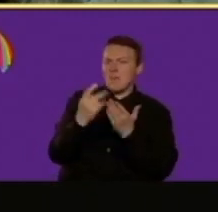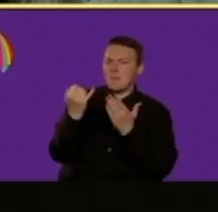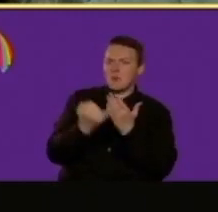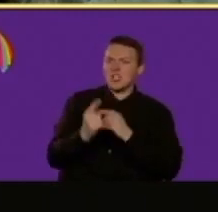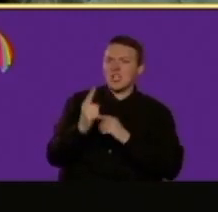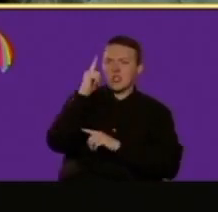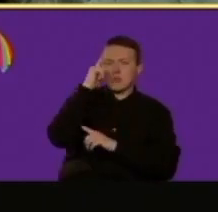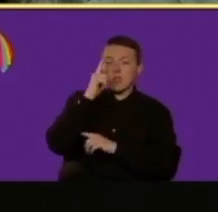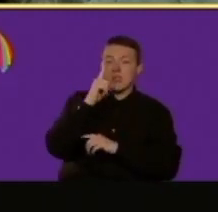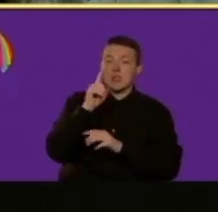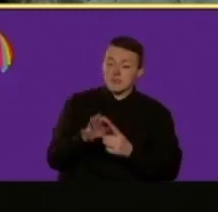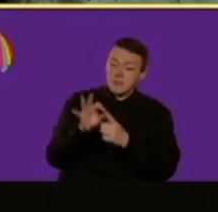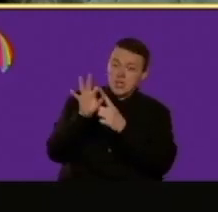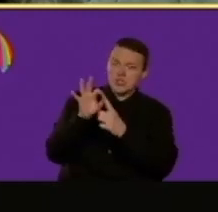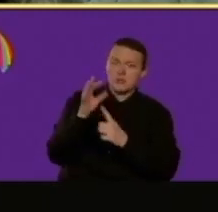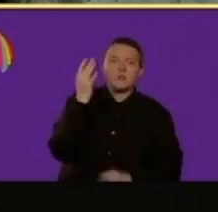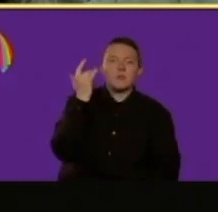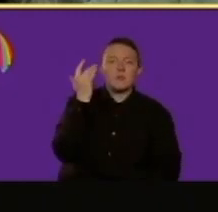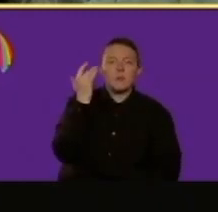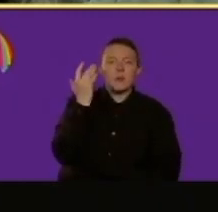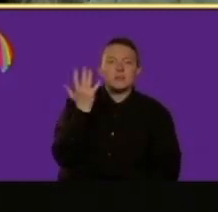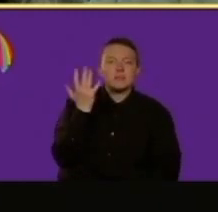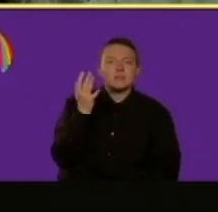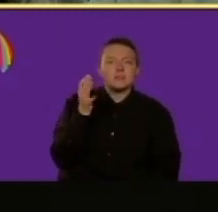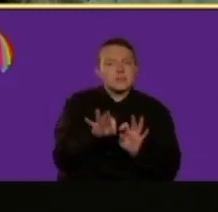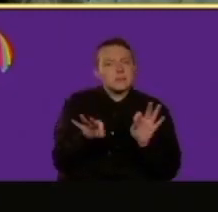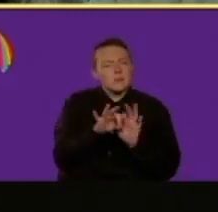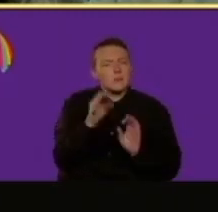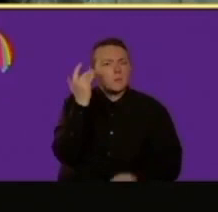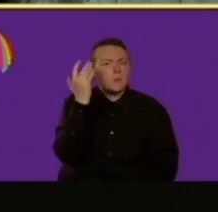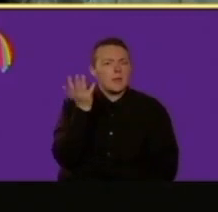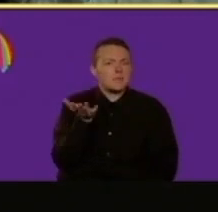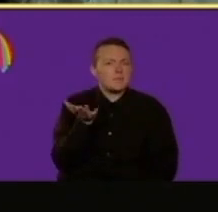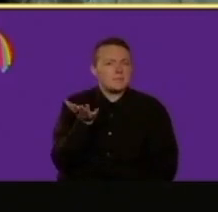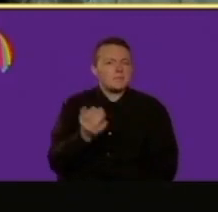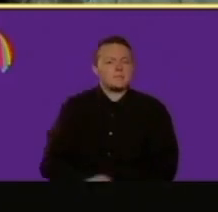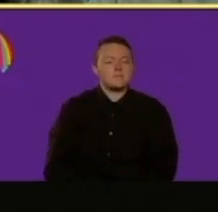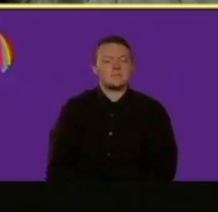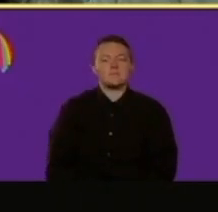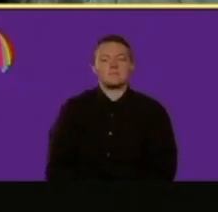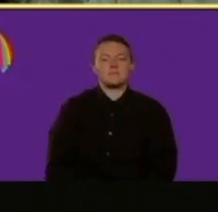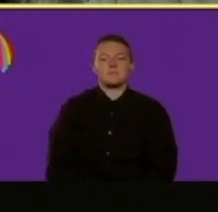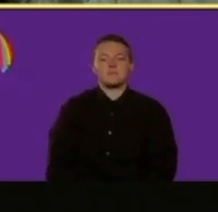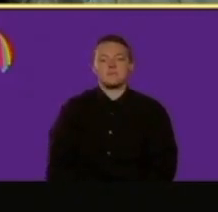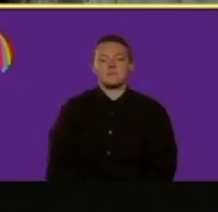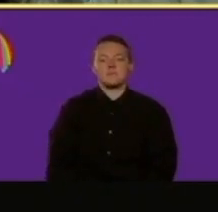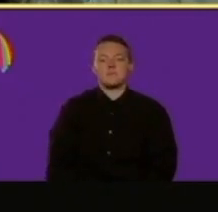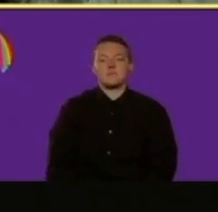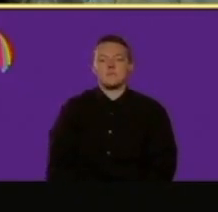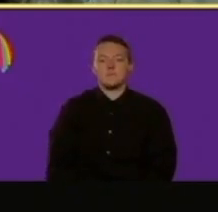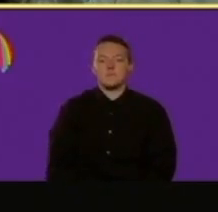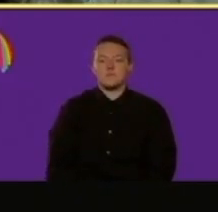mental disabilities and physical or motor disabilities. And then